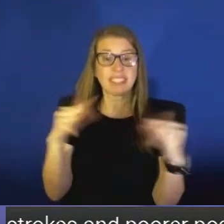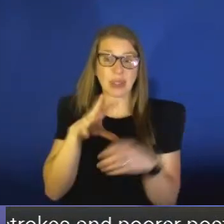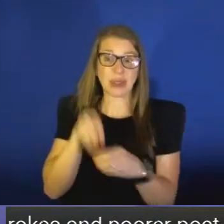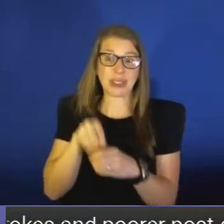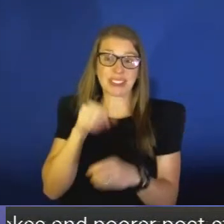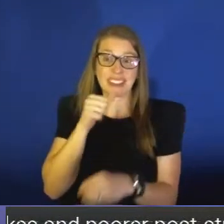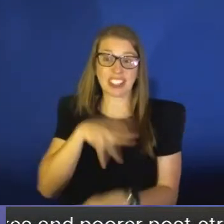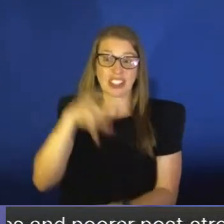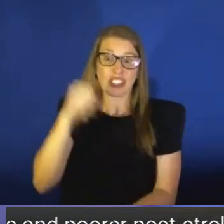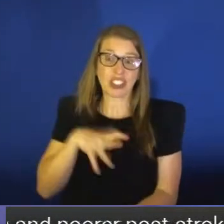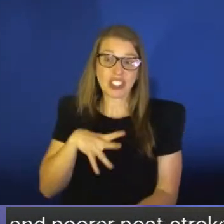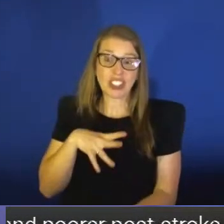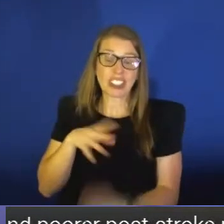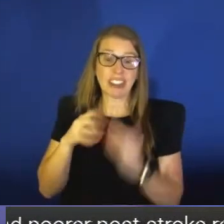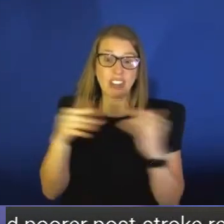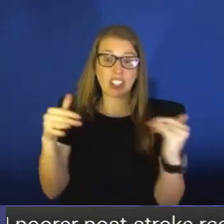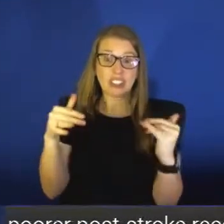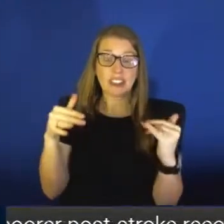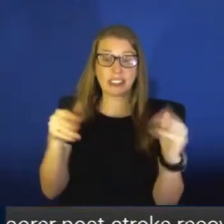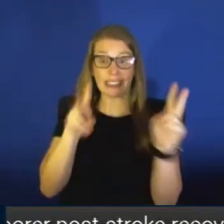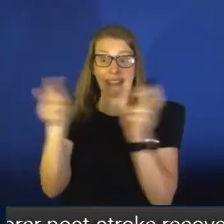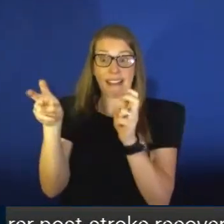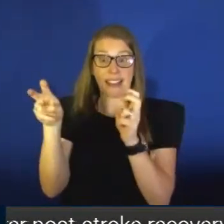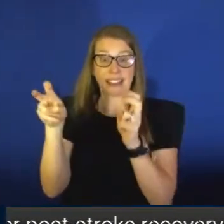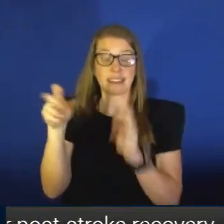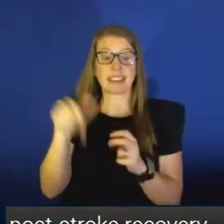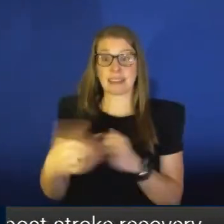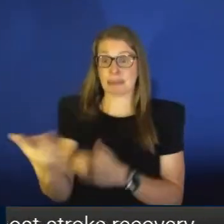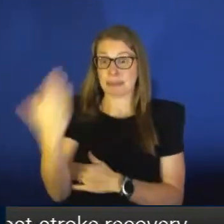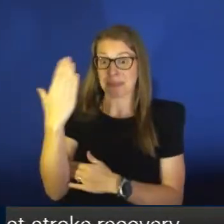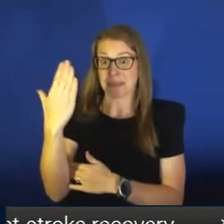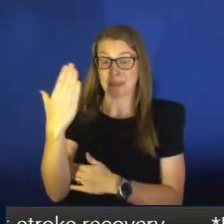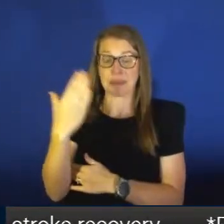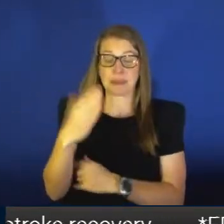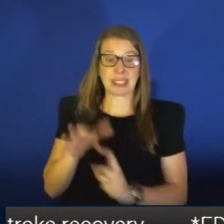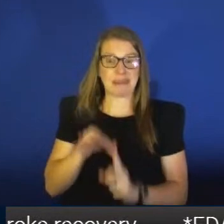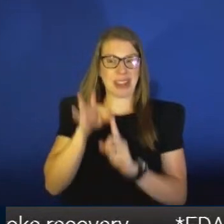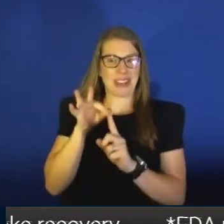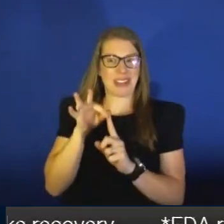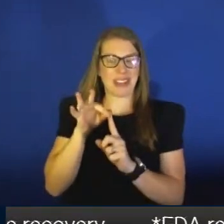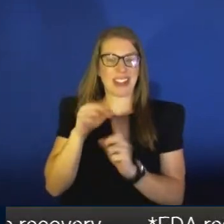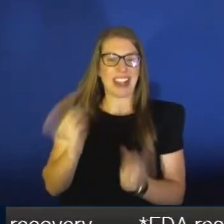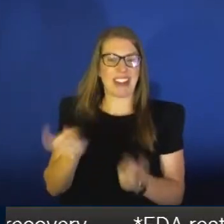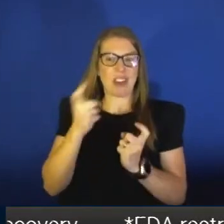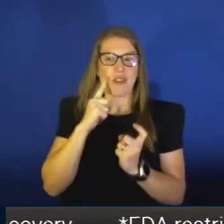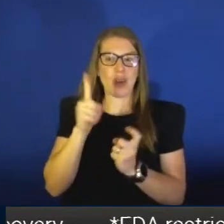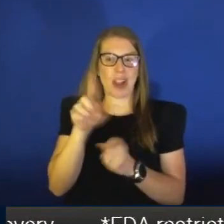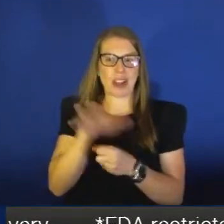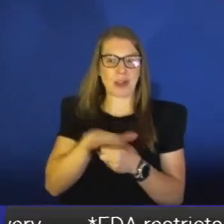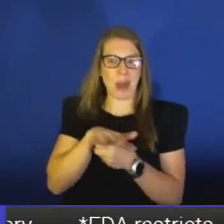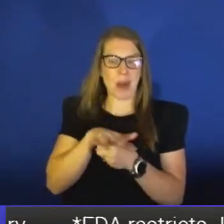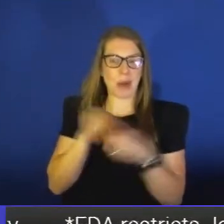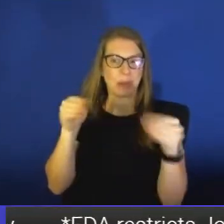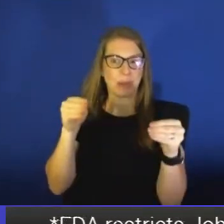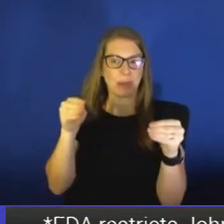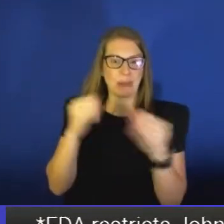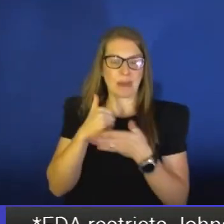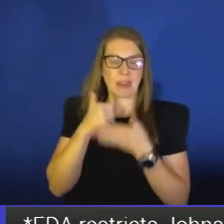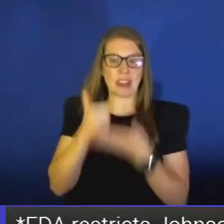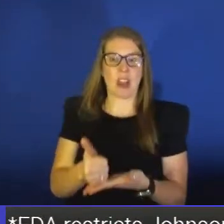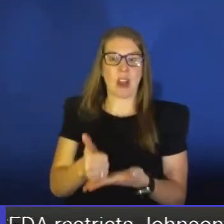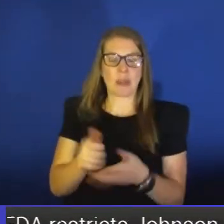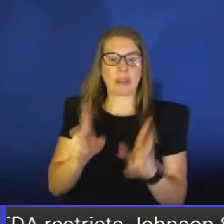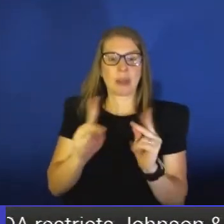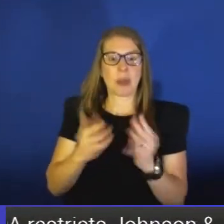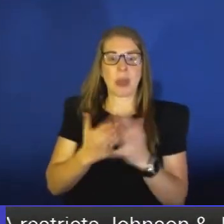much. Okay, so in our headlines this morning, it's a very special anniversary for one local boutique helping those through a cancer diagnosis.